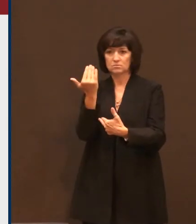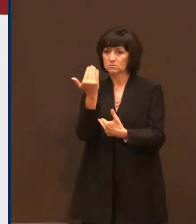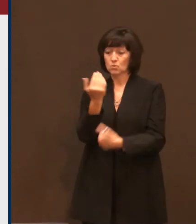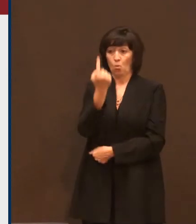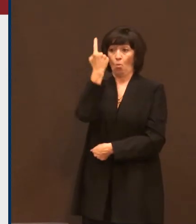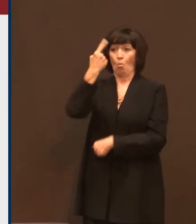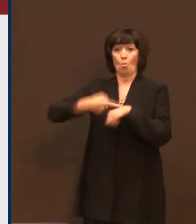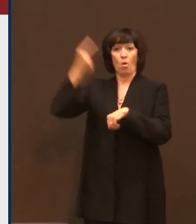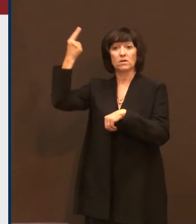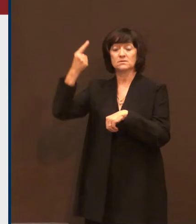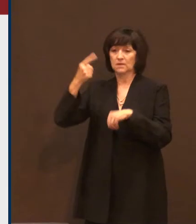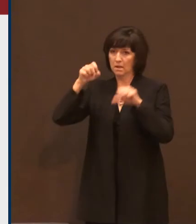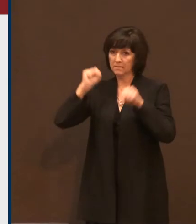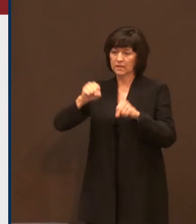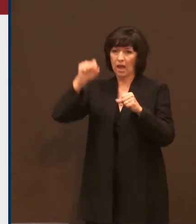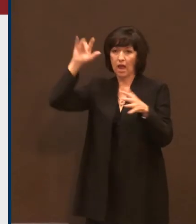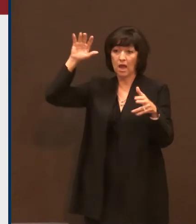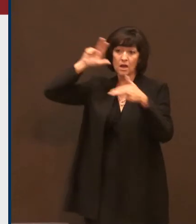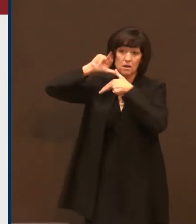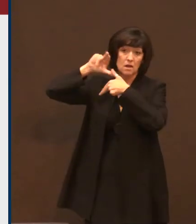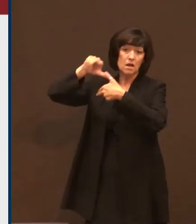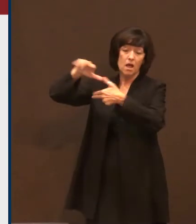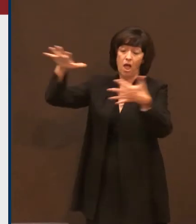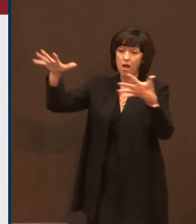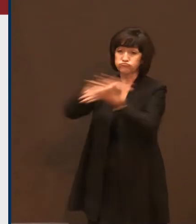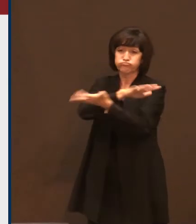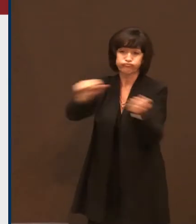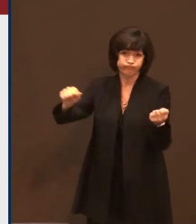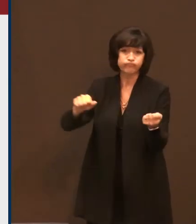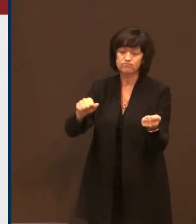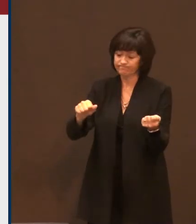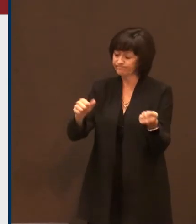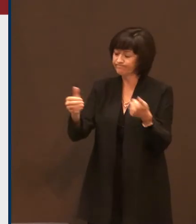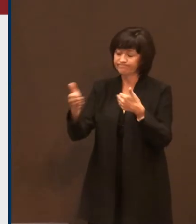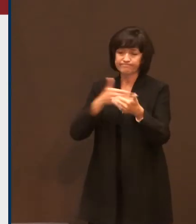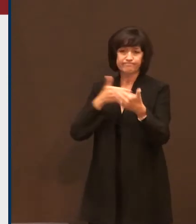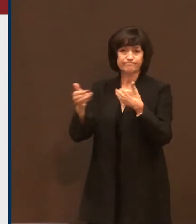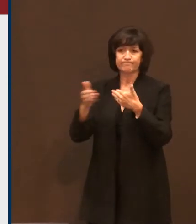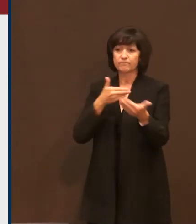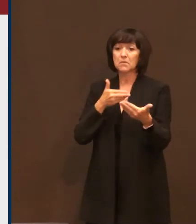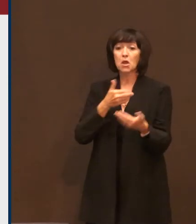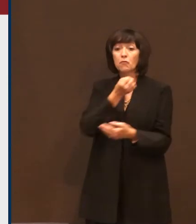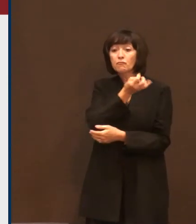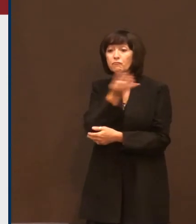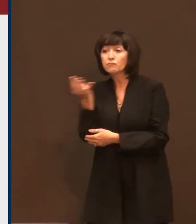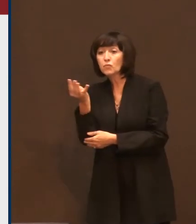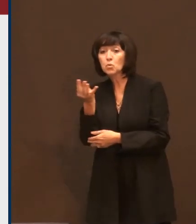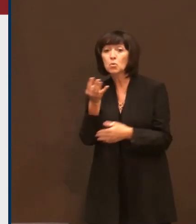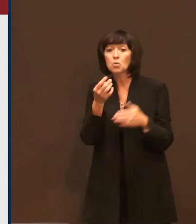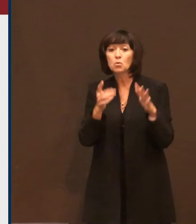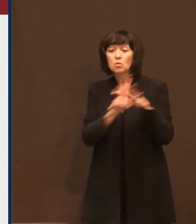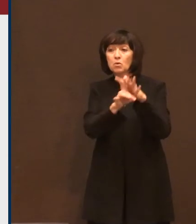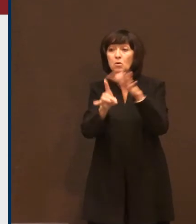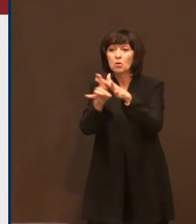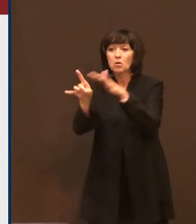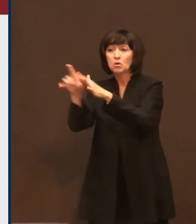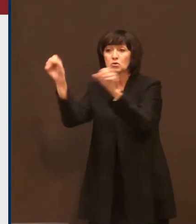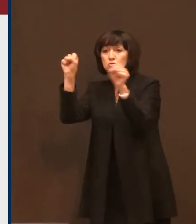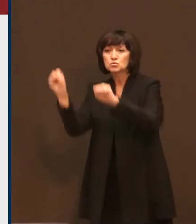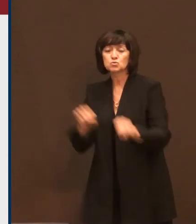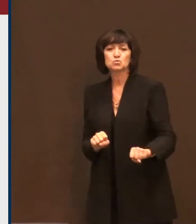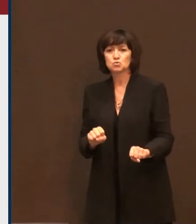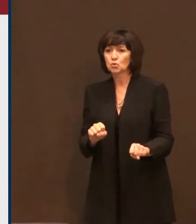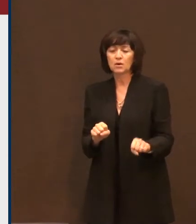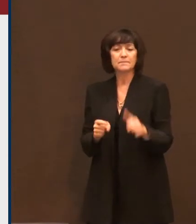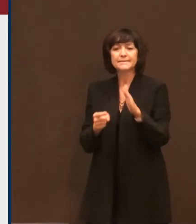So whether it's a busy hurricane season or a slow hurricane season, it only takes one storm to change your life. And it's not even the storms I'm worried about